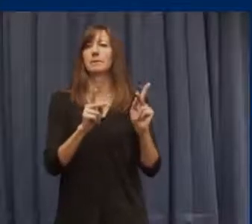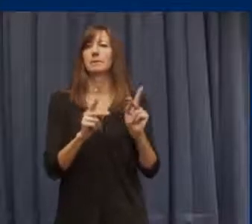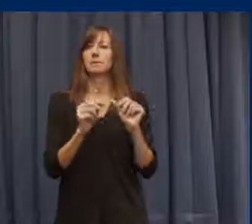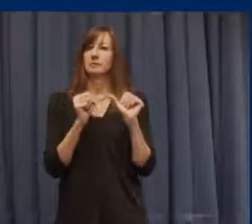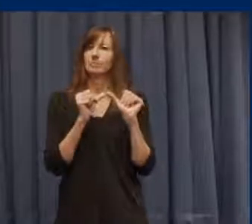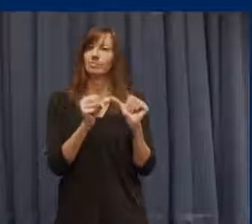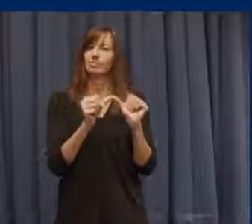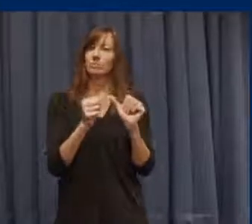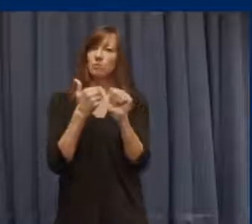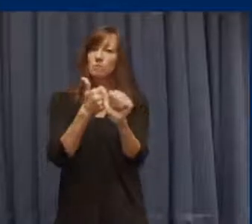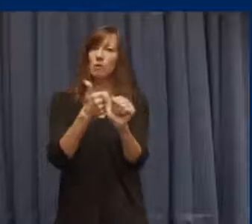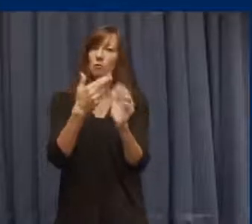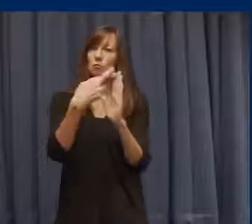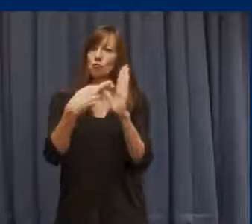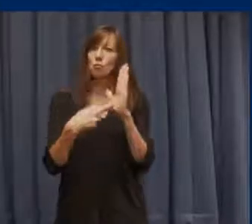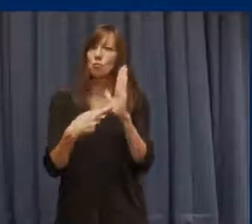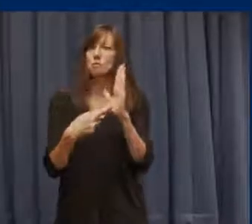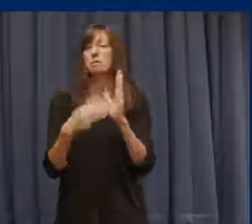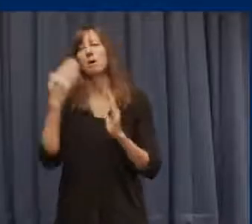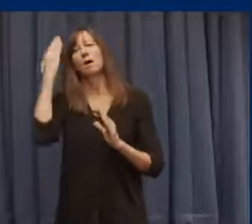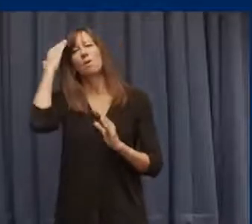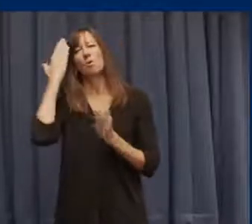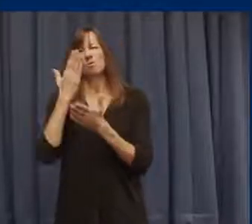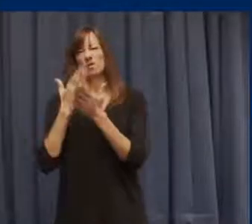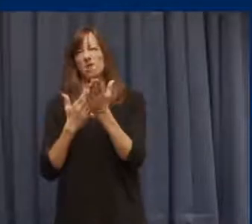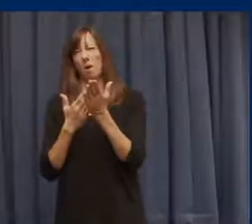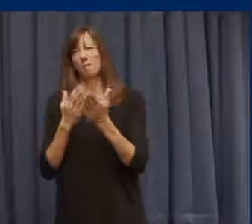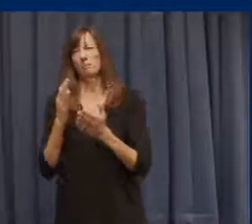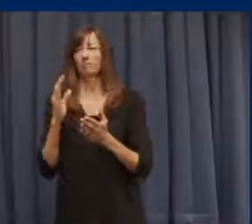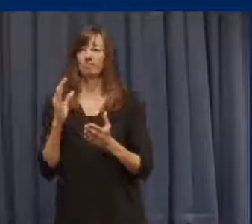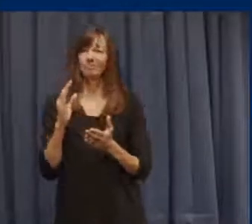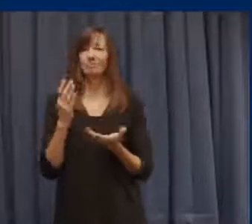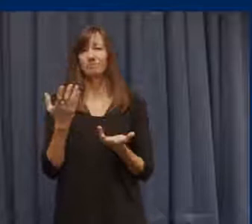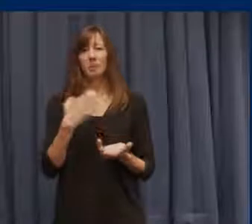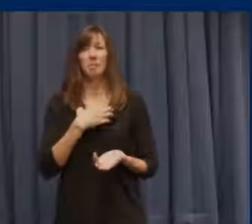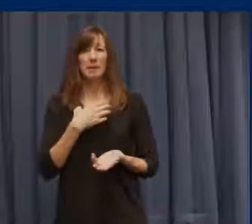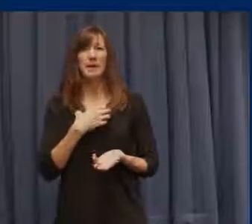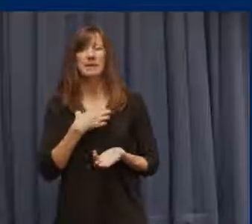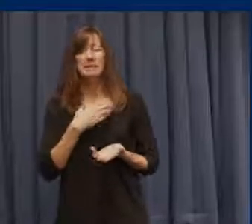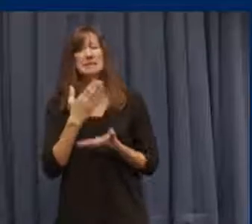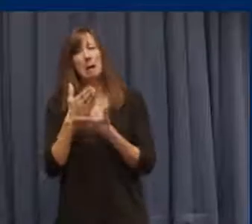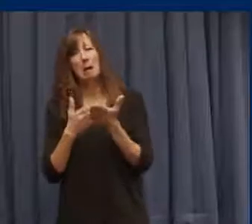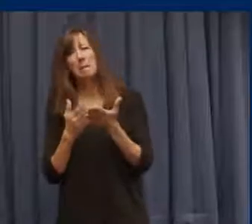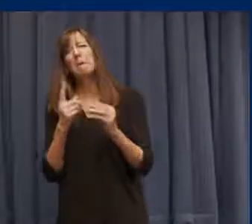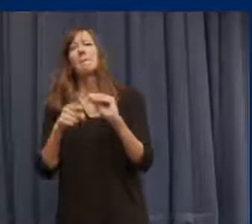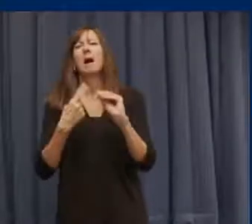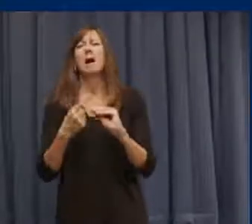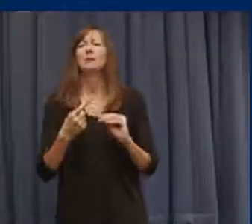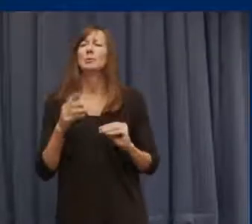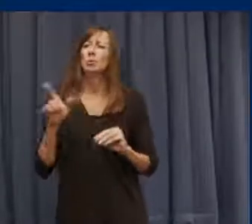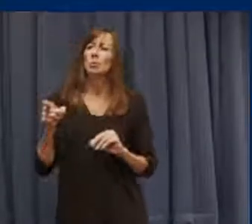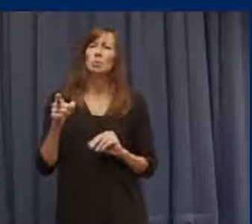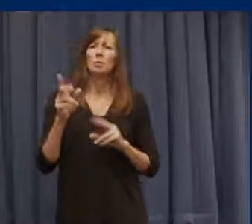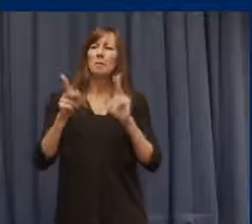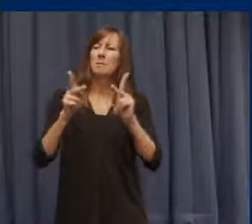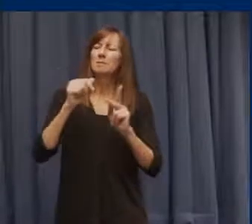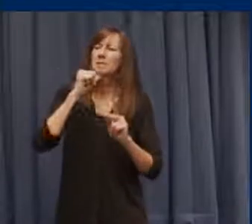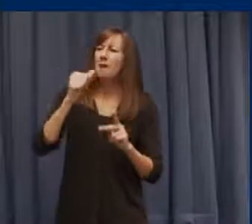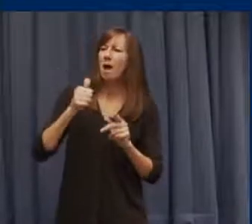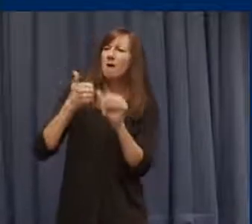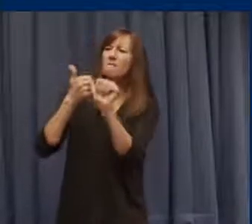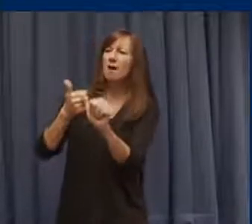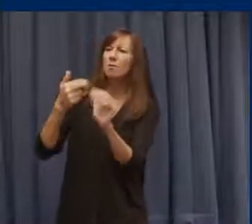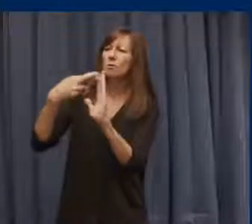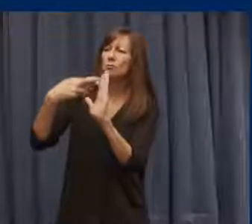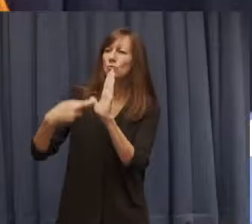of folks at businesses or grocery stores or wherever the case may be not following the pause guidelines. We are very much still tracking that and